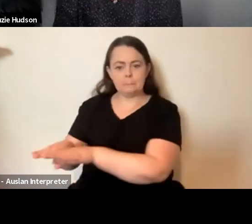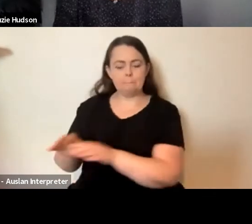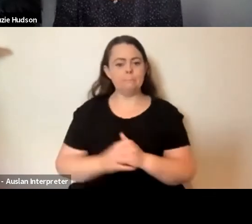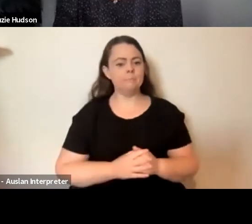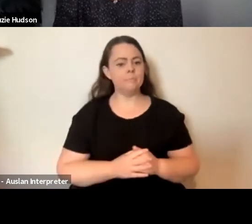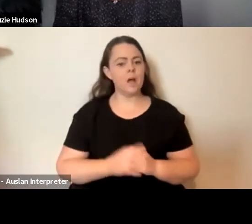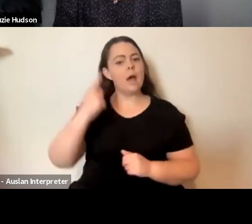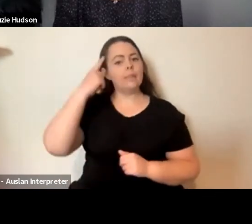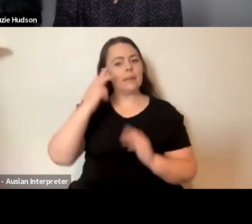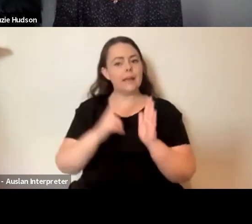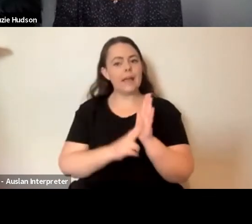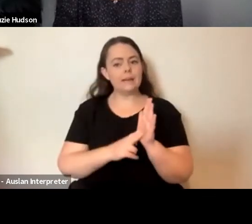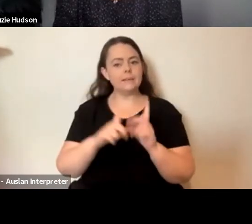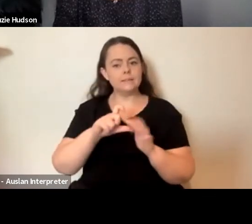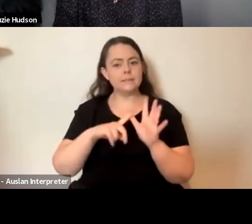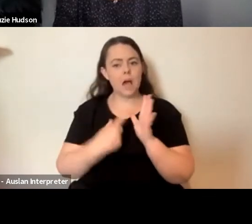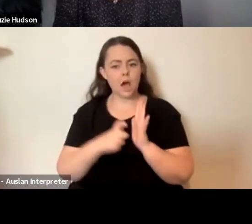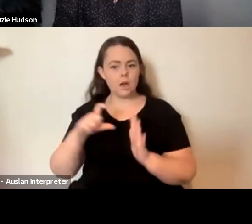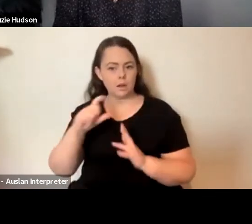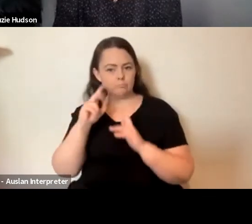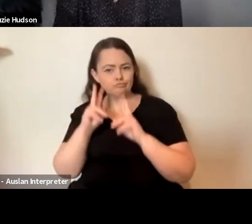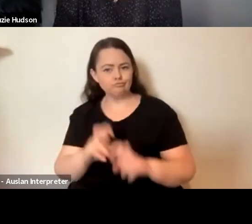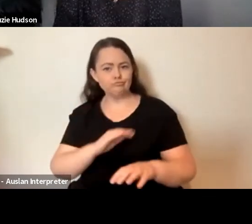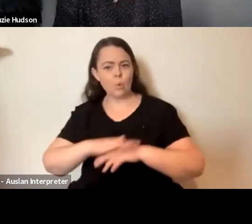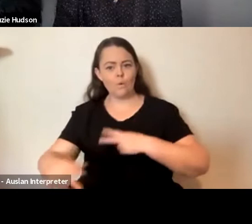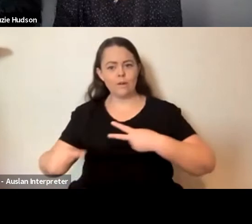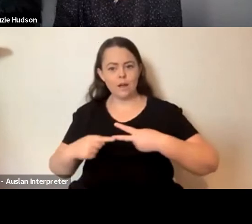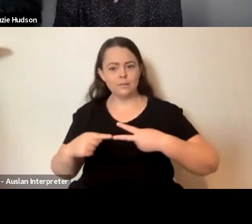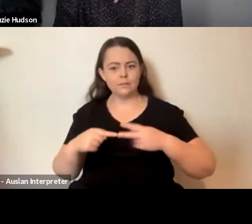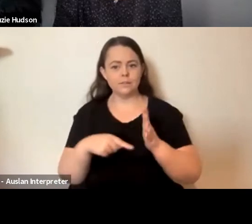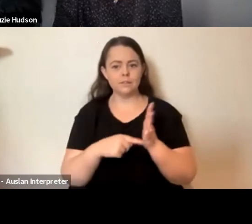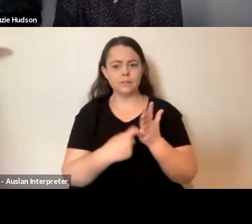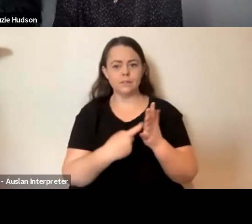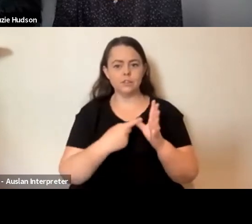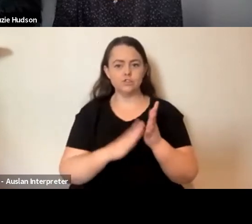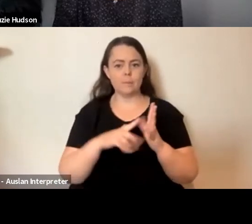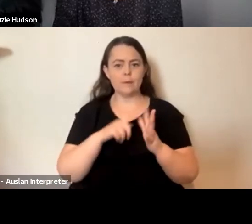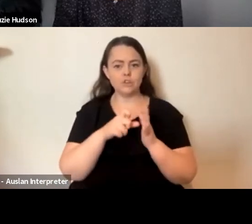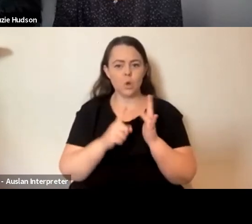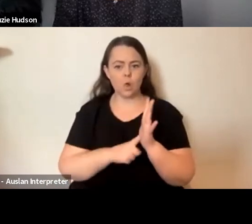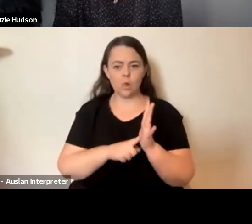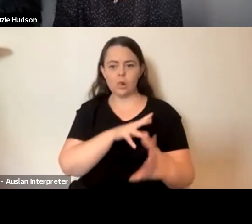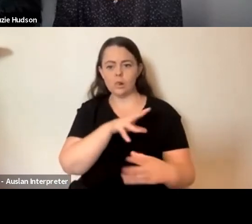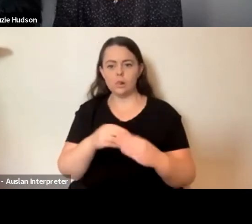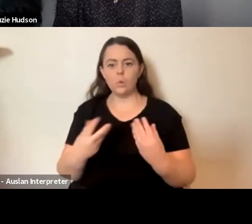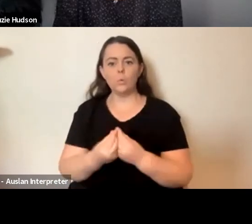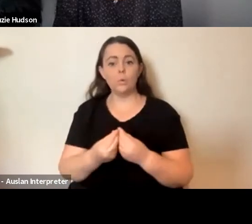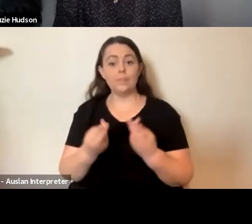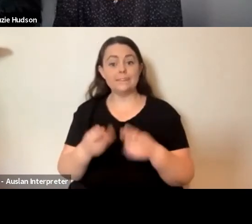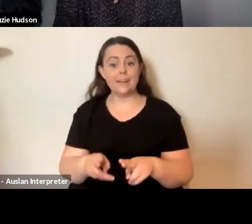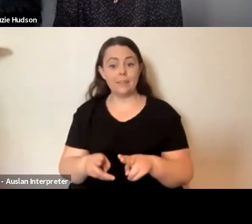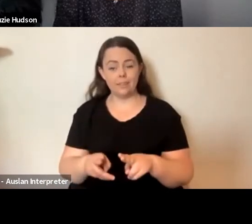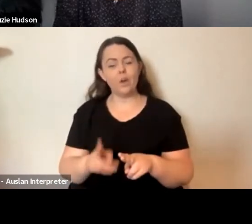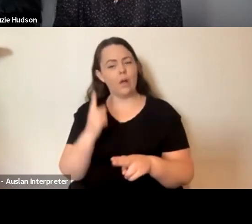at tramadol in deaths. So that'll be an interesting to keep an eye on. But yeah, no real